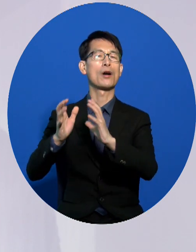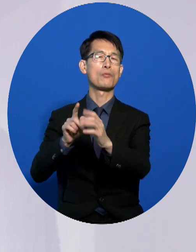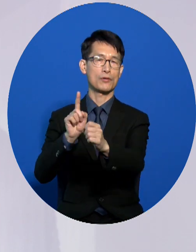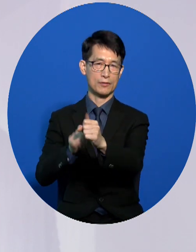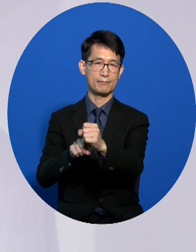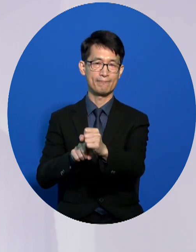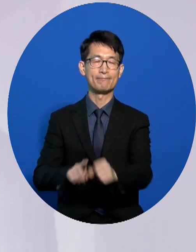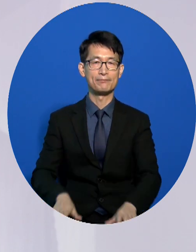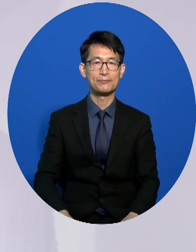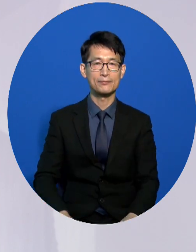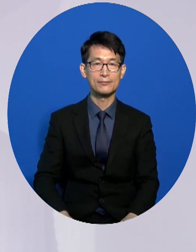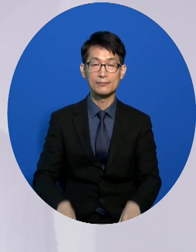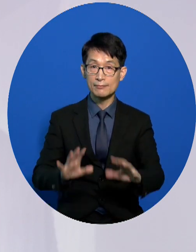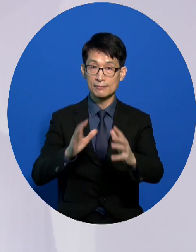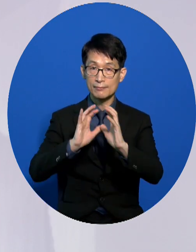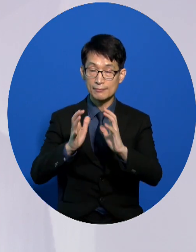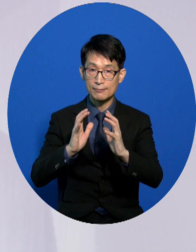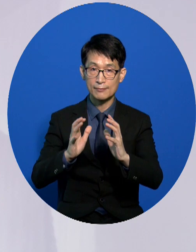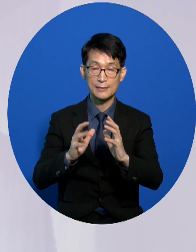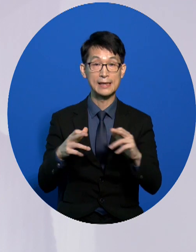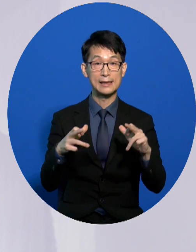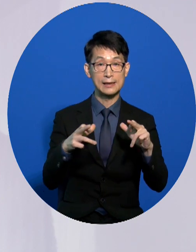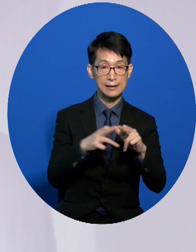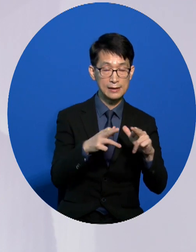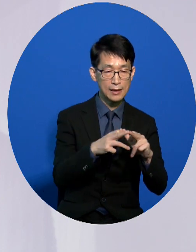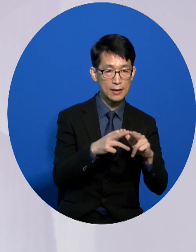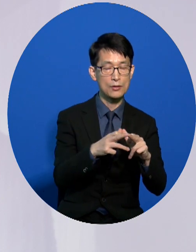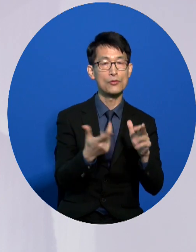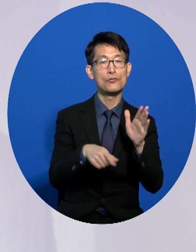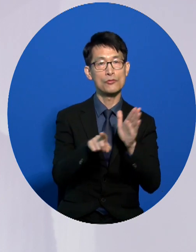without discrimination and enjoy their rights.